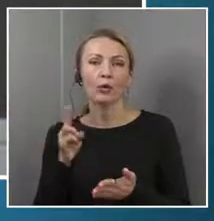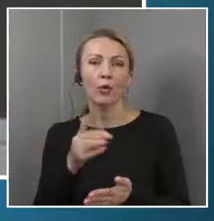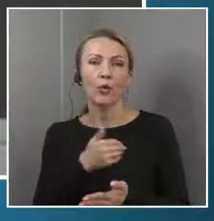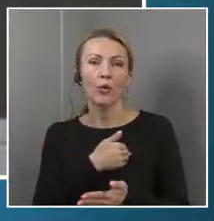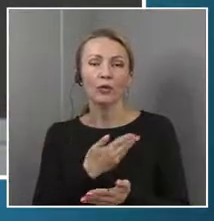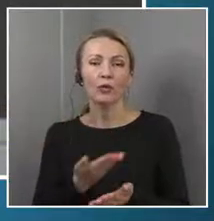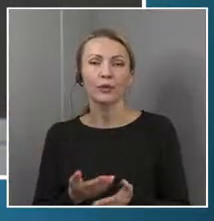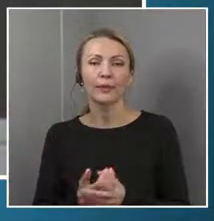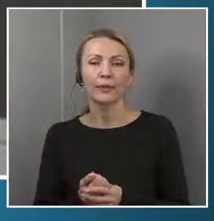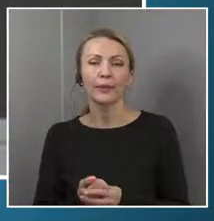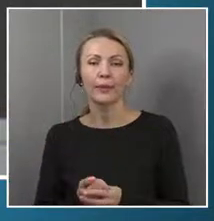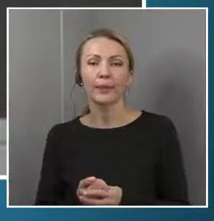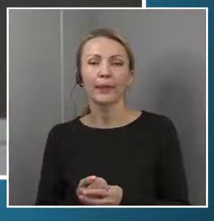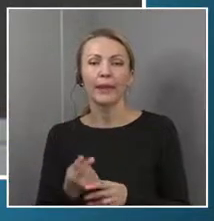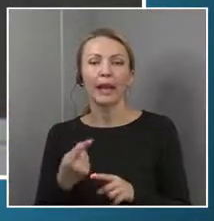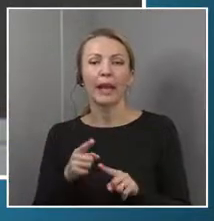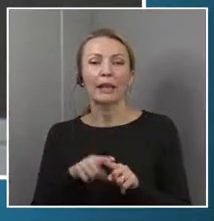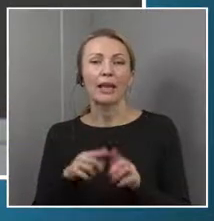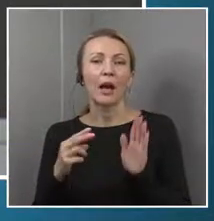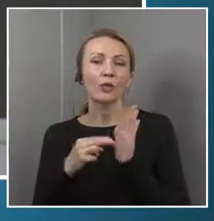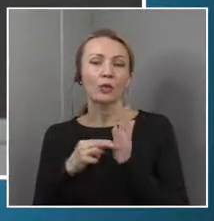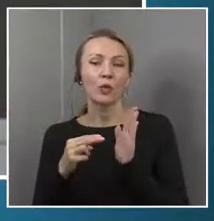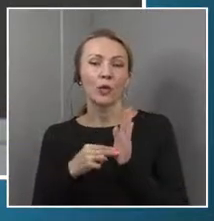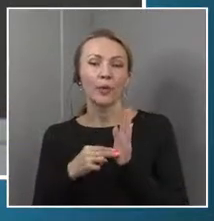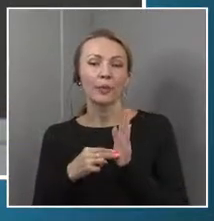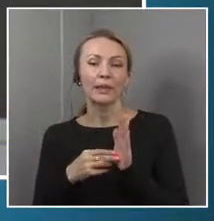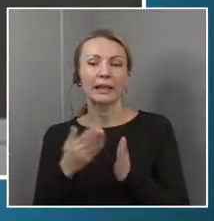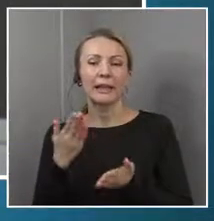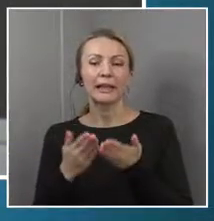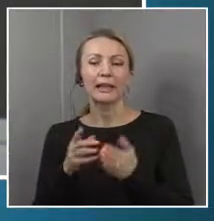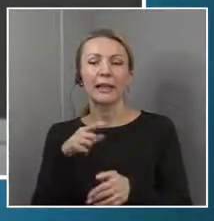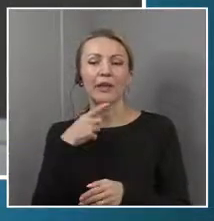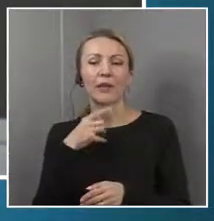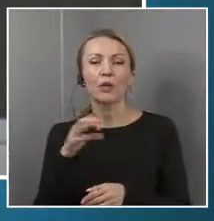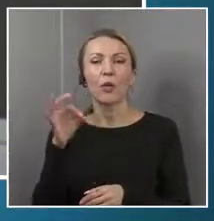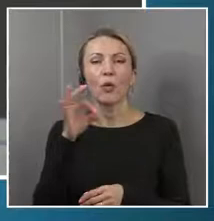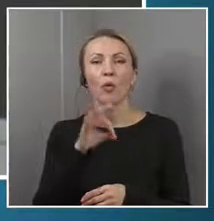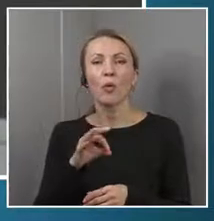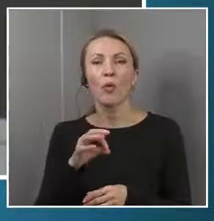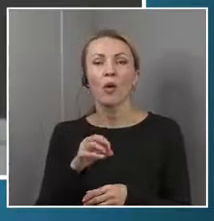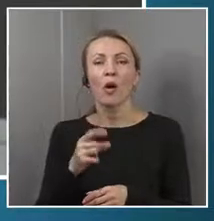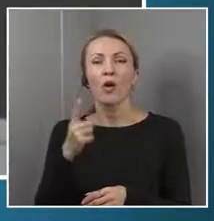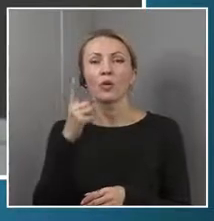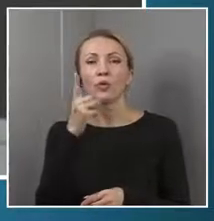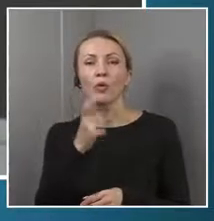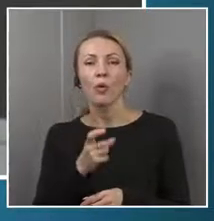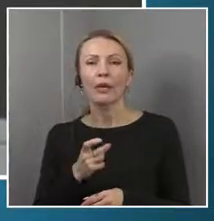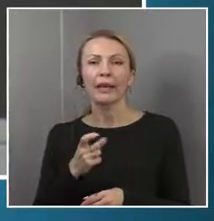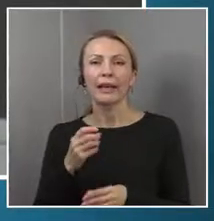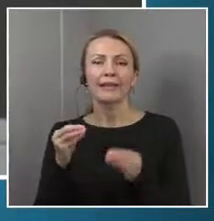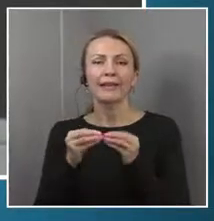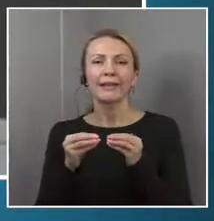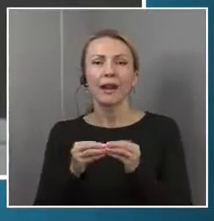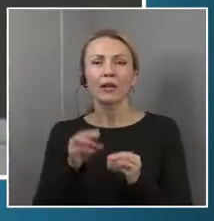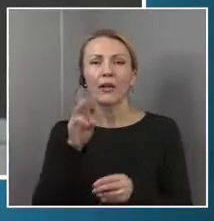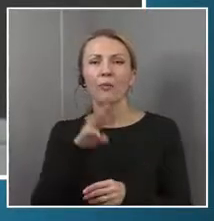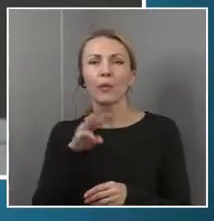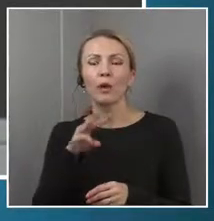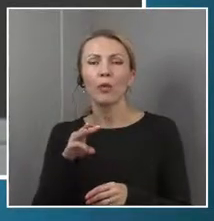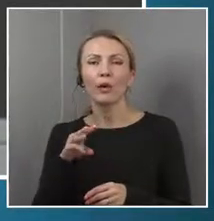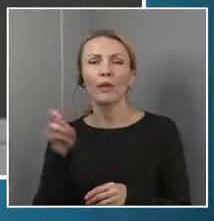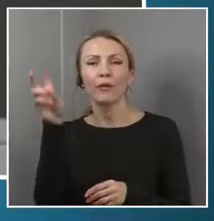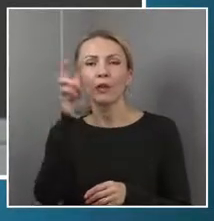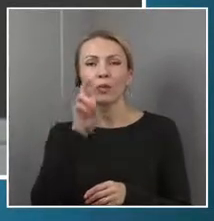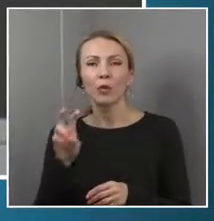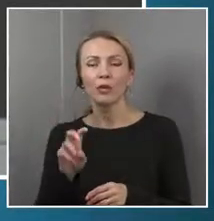that makes coins accessible and coin collecting accessible to many people.